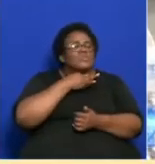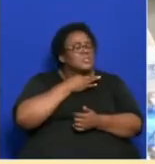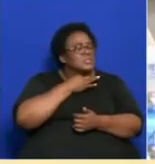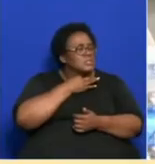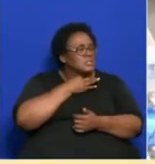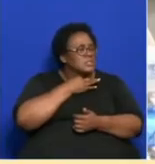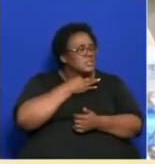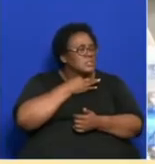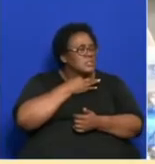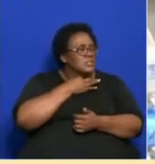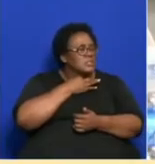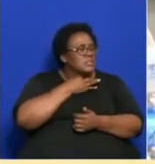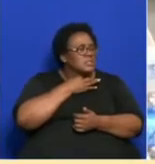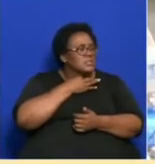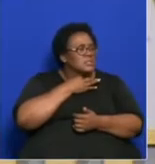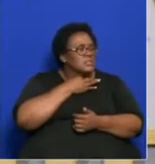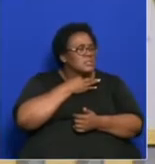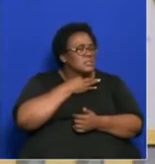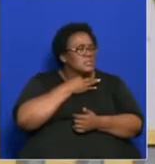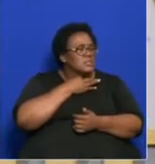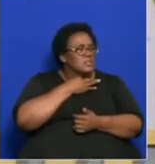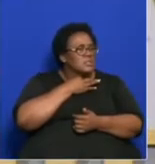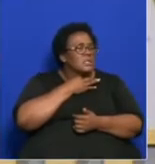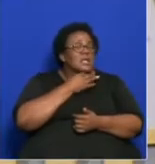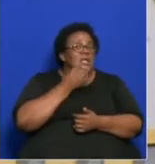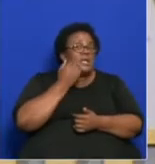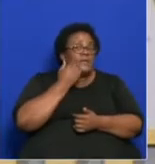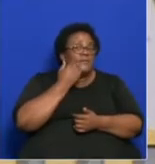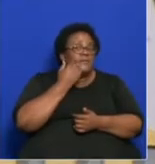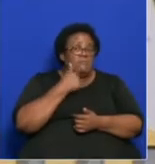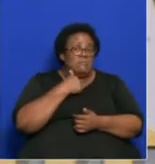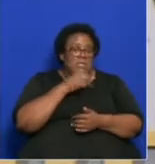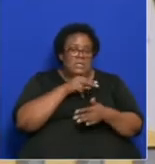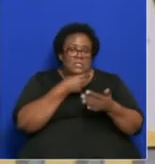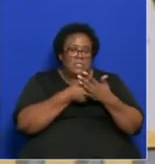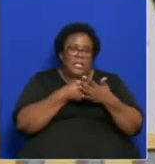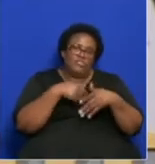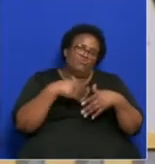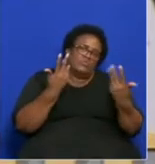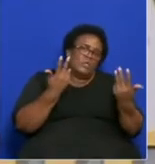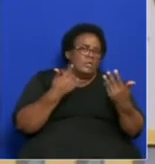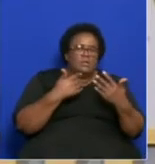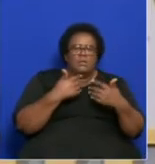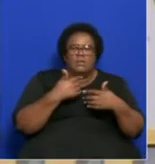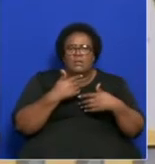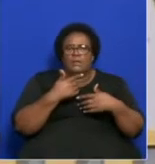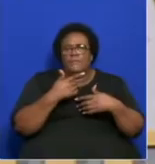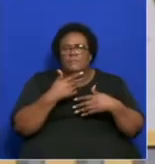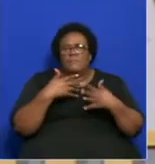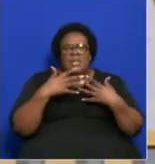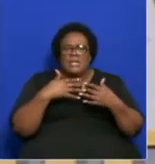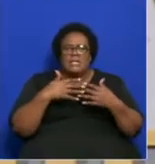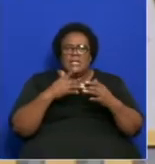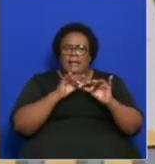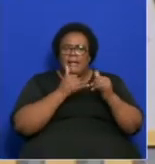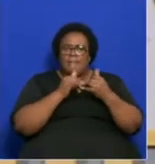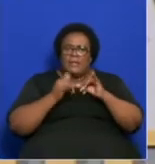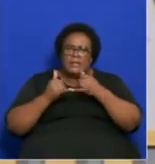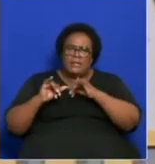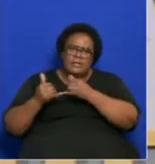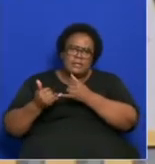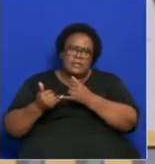mitigation process, because if I was just to sign, any service provider would